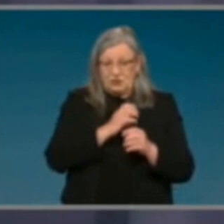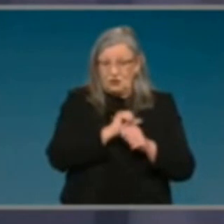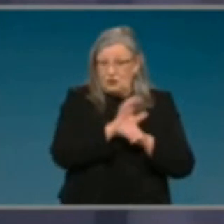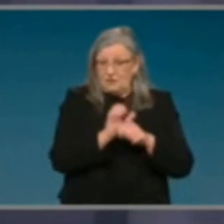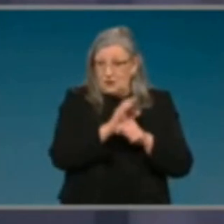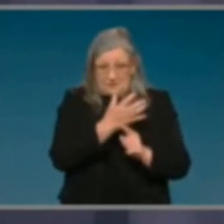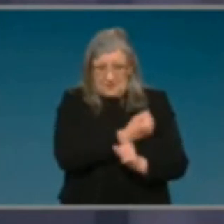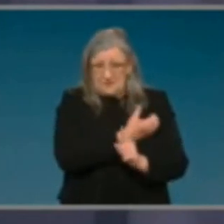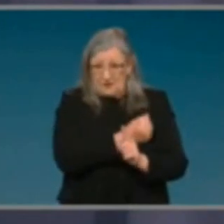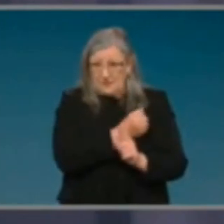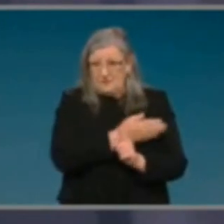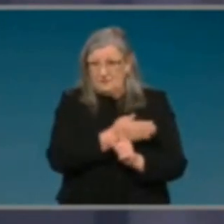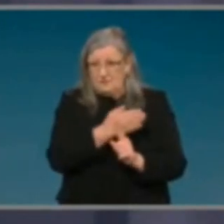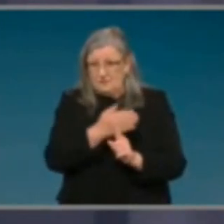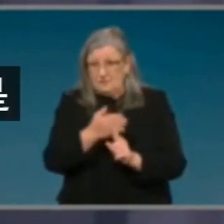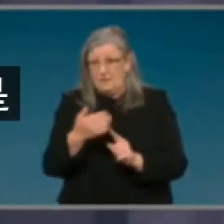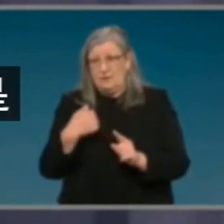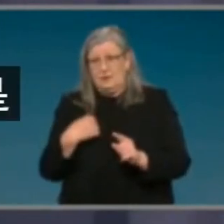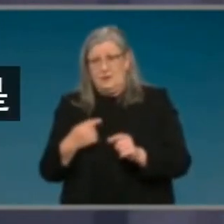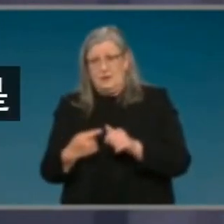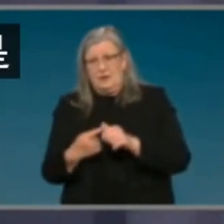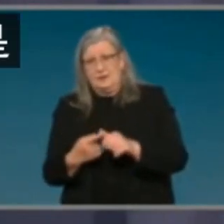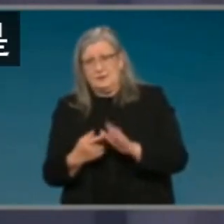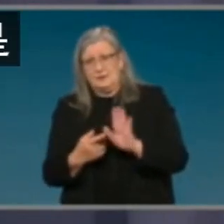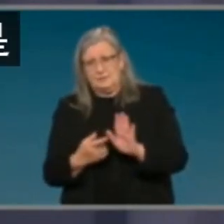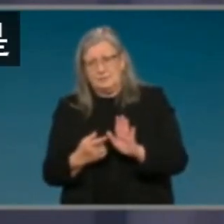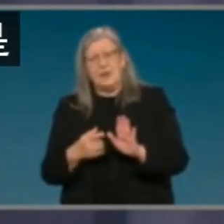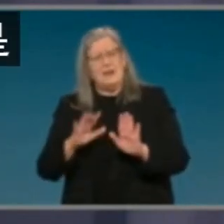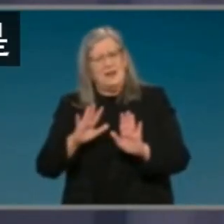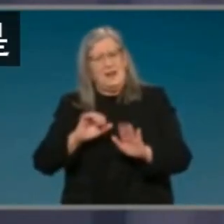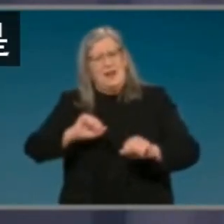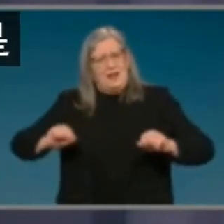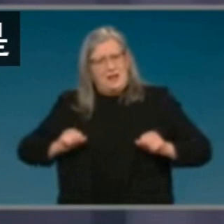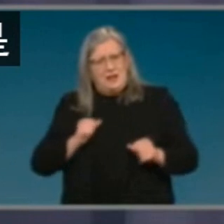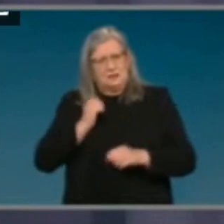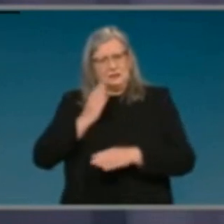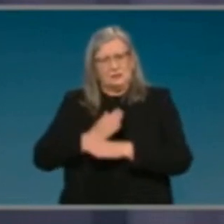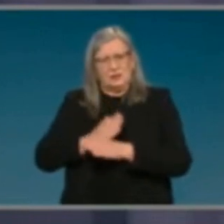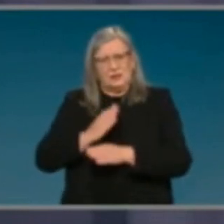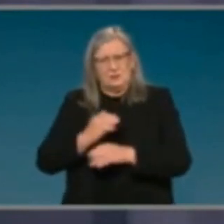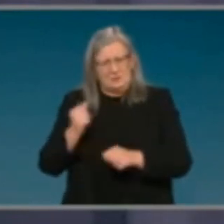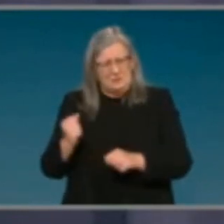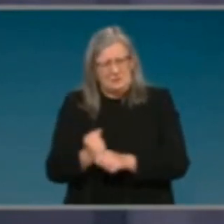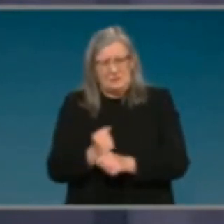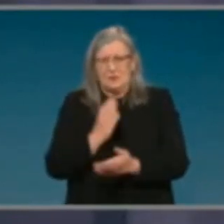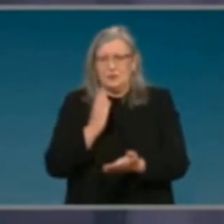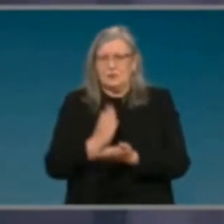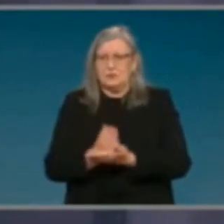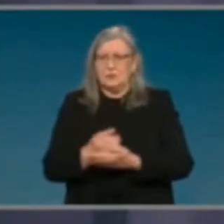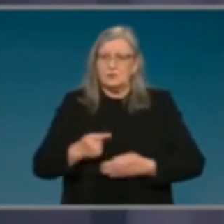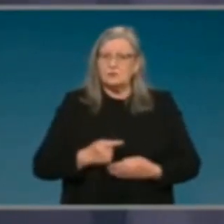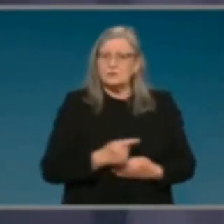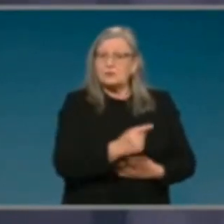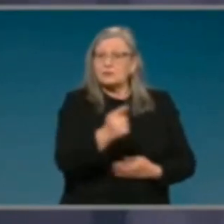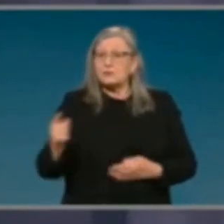our job as a nation? Our job is to make sure that we keep Australians safe and give them a pathway. The National Plan